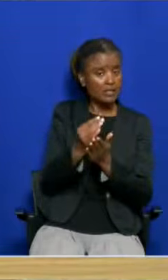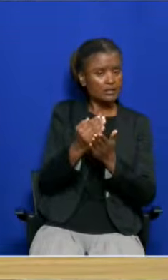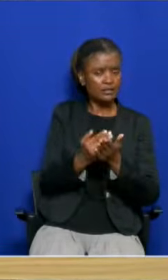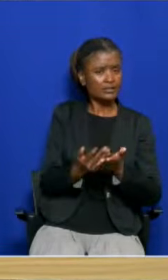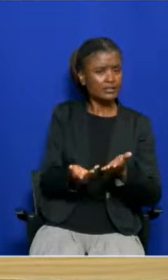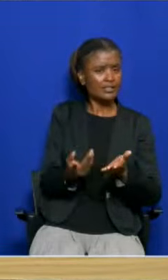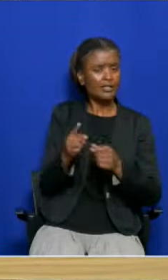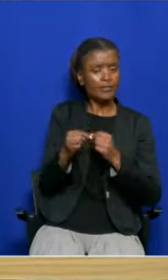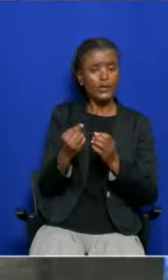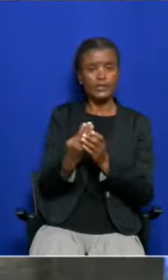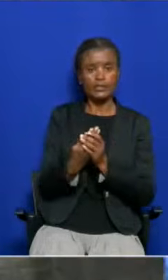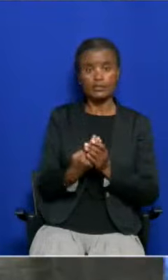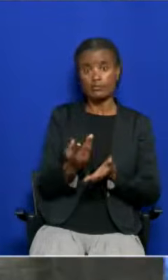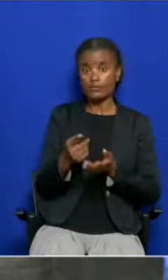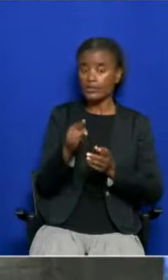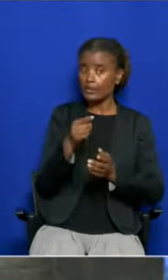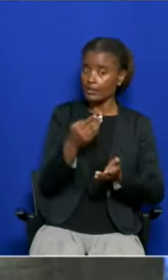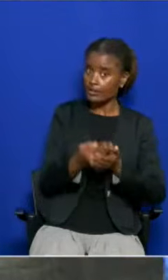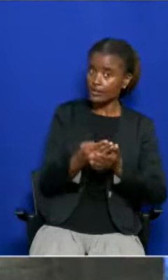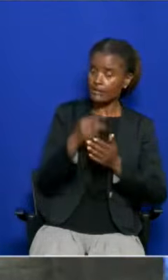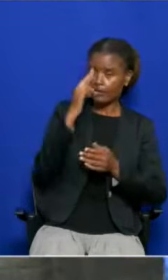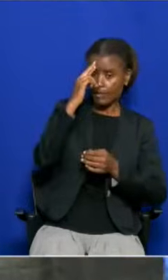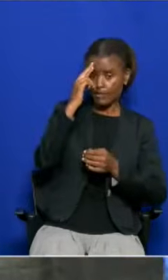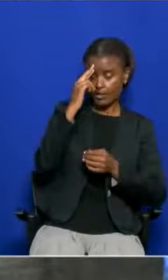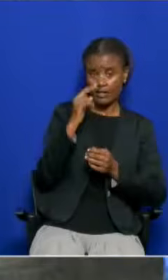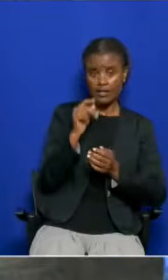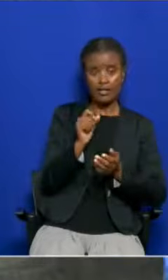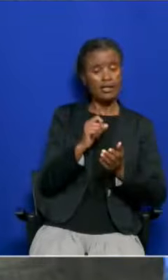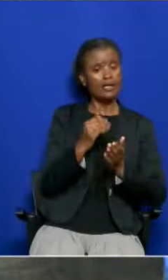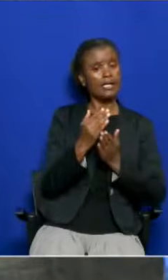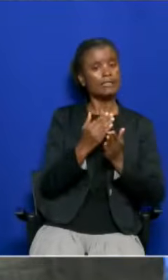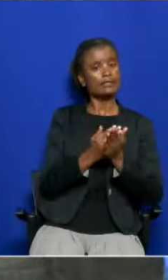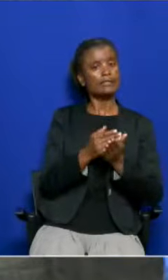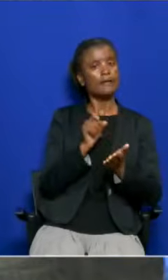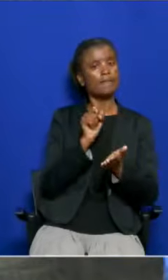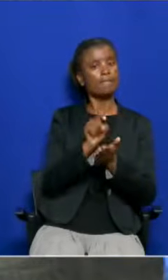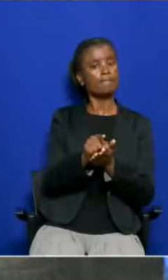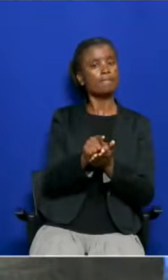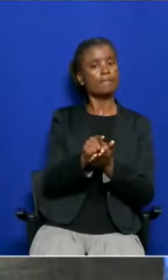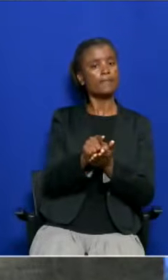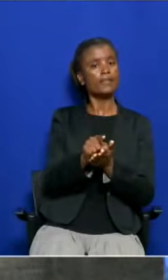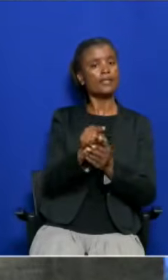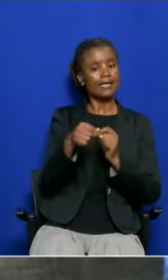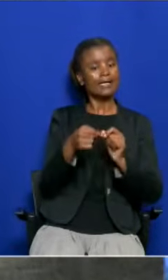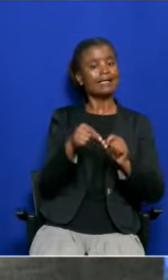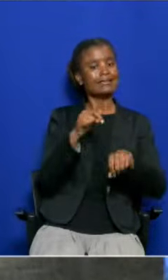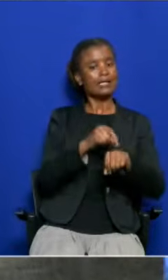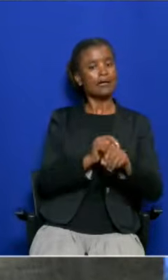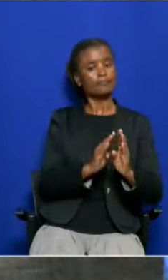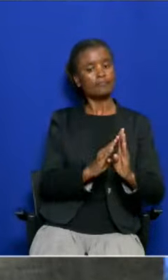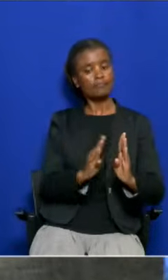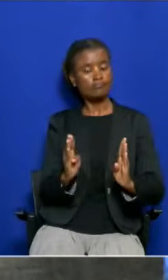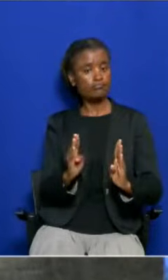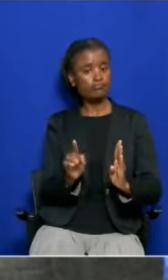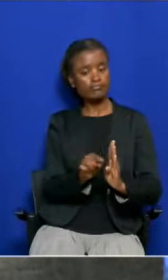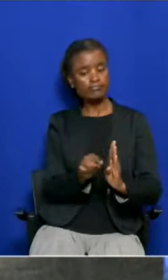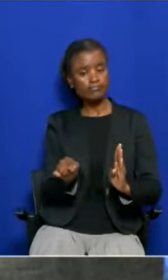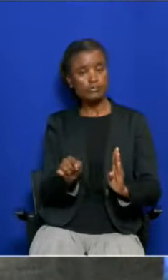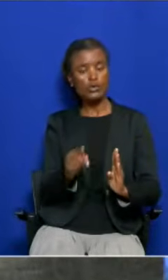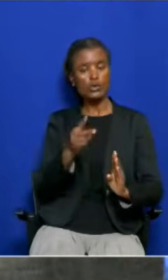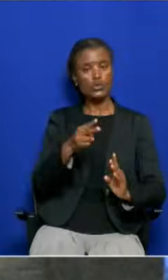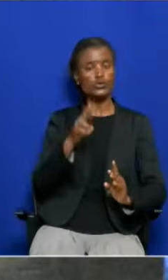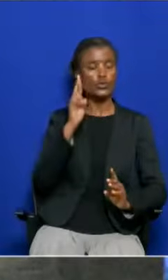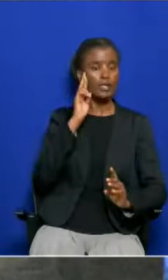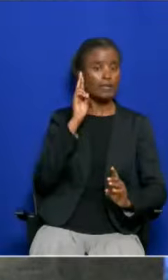was circulated. It was about around a certain period. You recall specifically there was going to be a meeting with there was a meeting